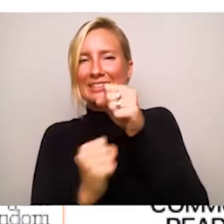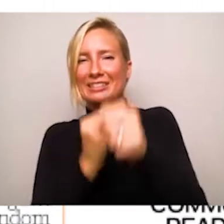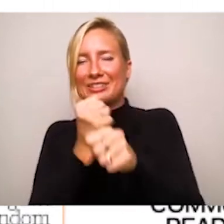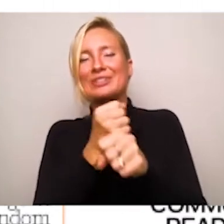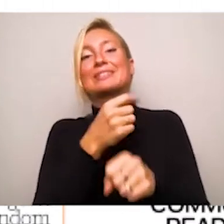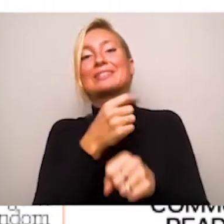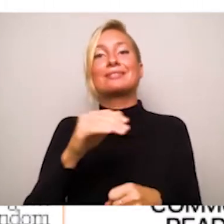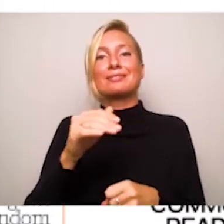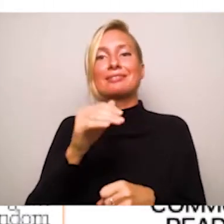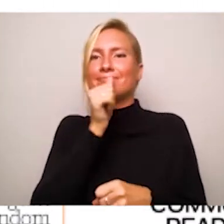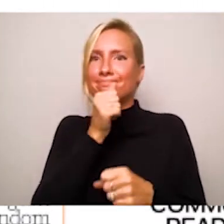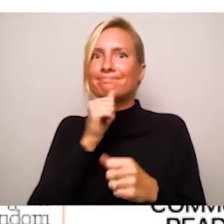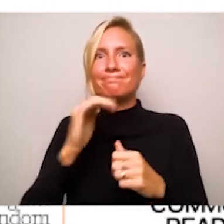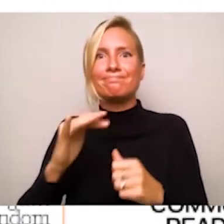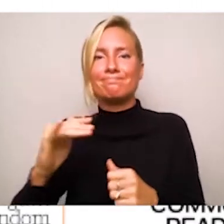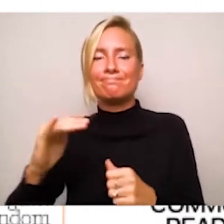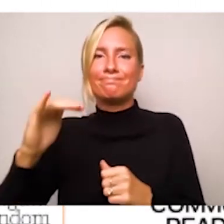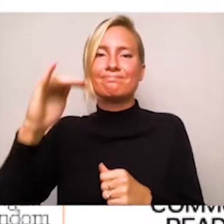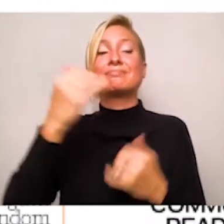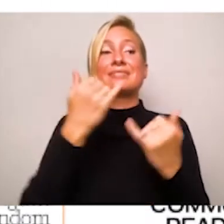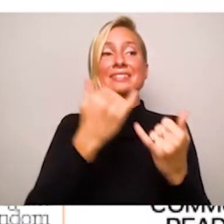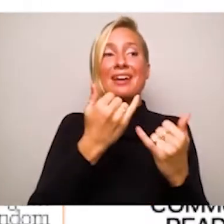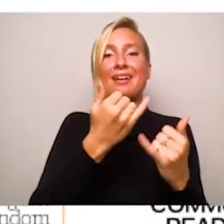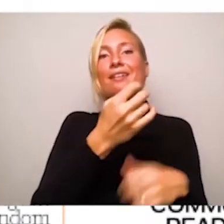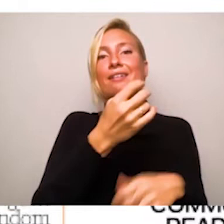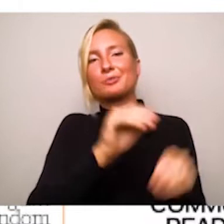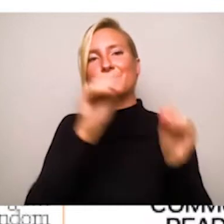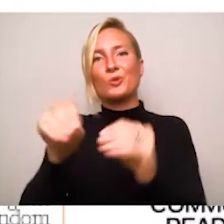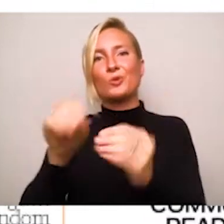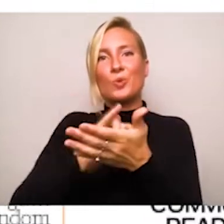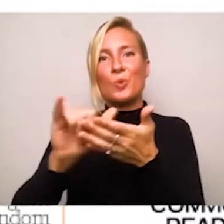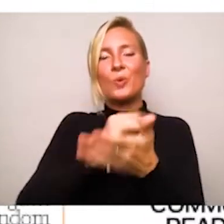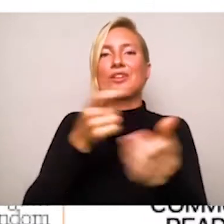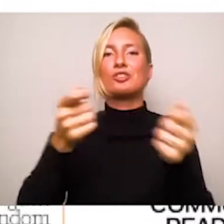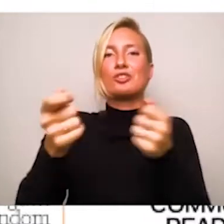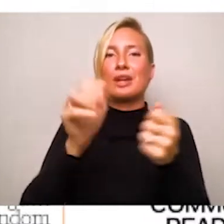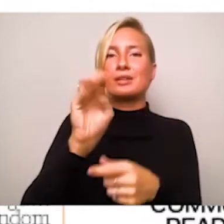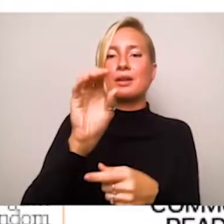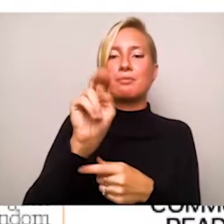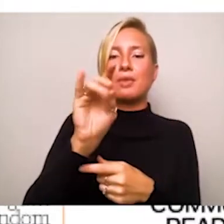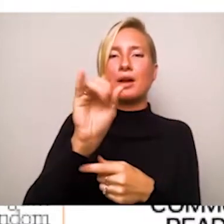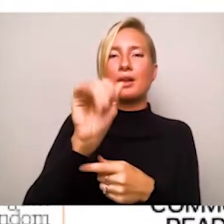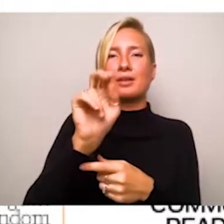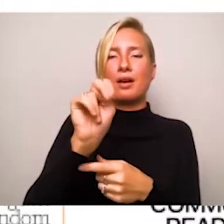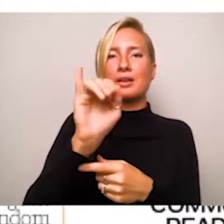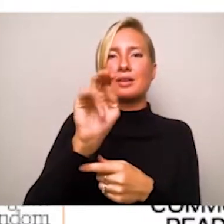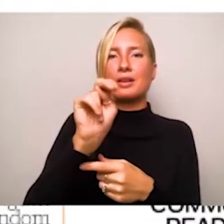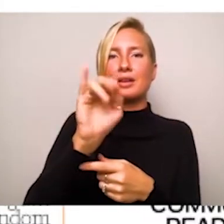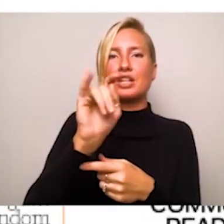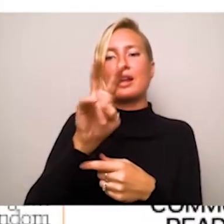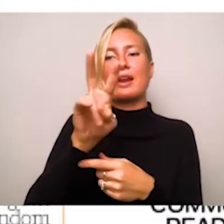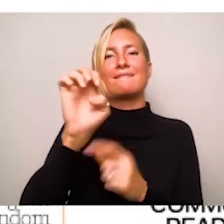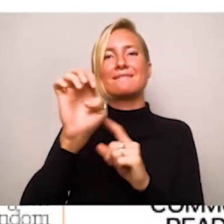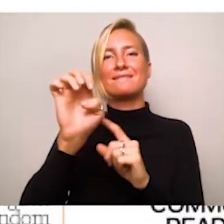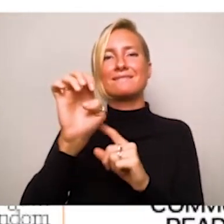University. He now lives in New York, where he directs the Mondiant Initiative, a foundation for refugees that focuses on unlocking their